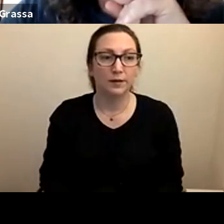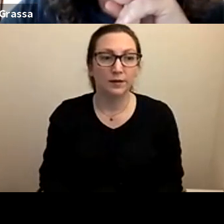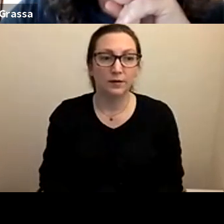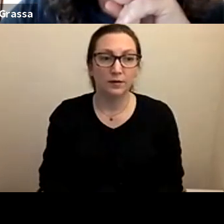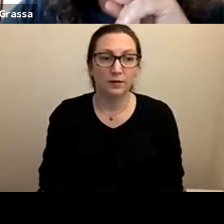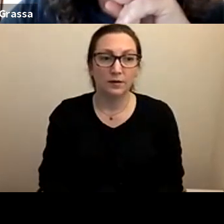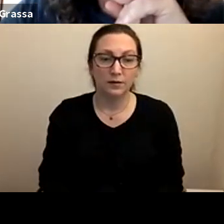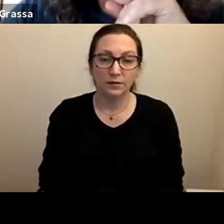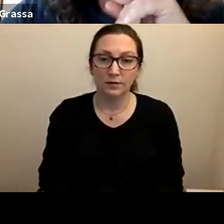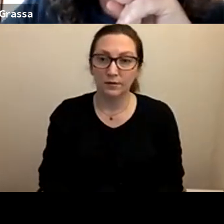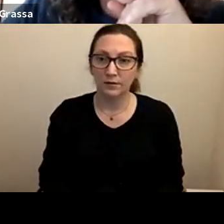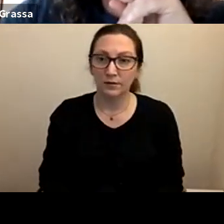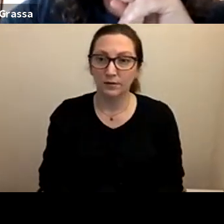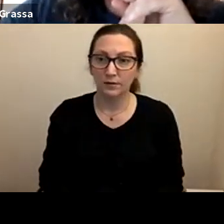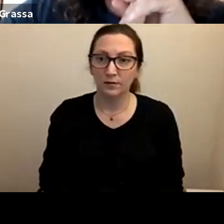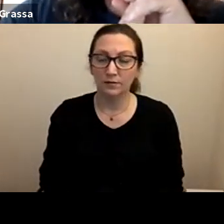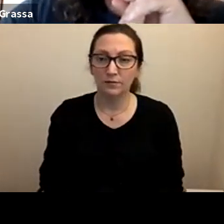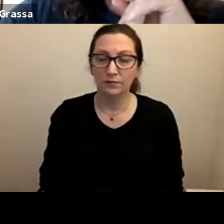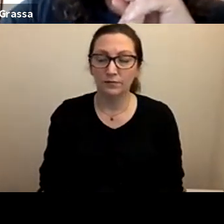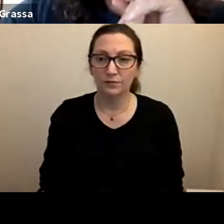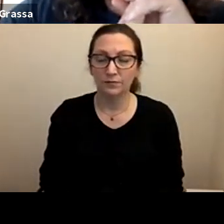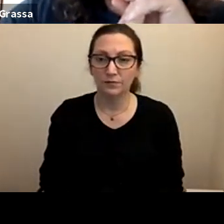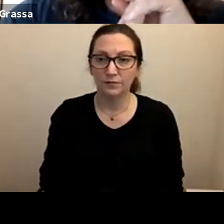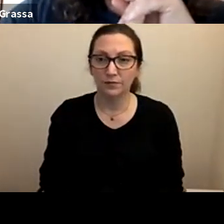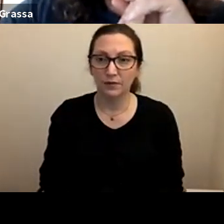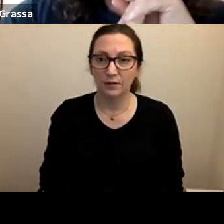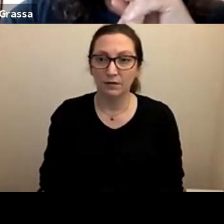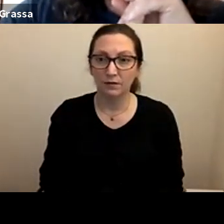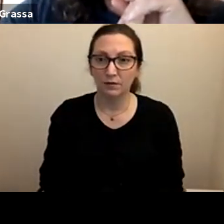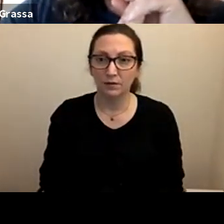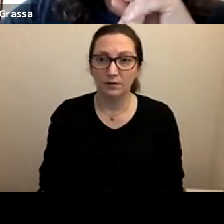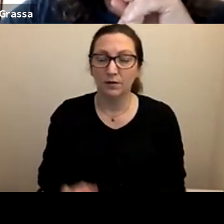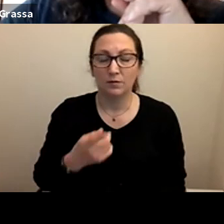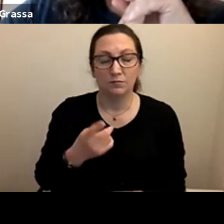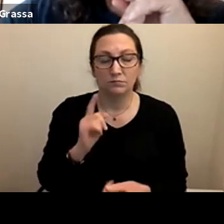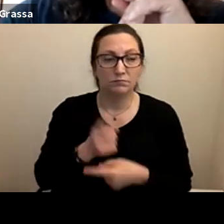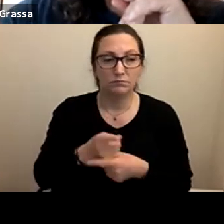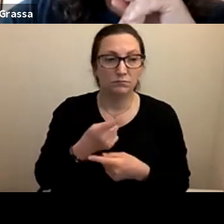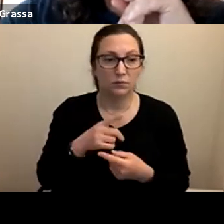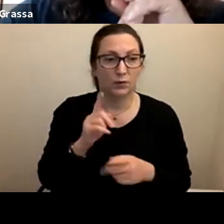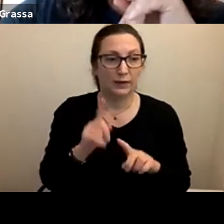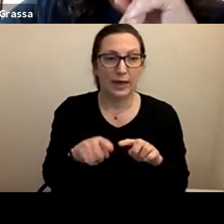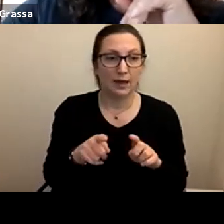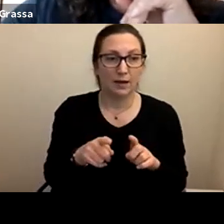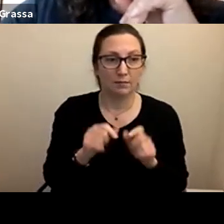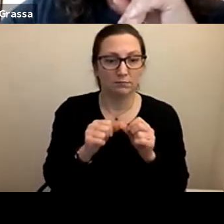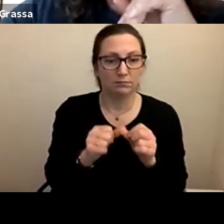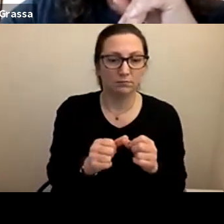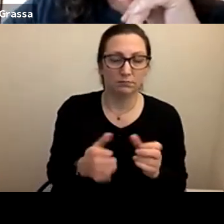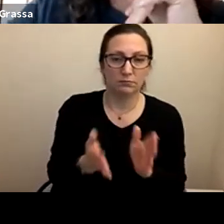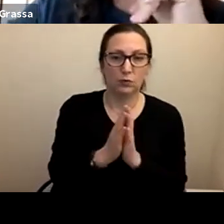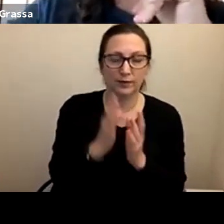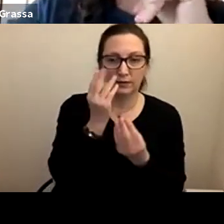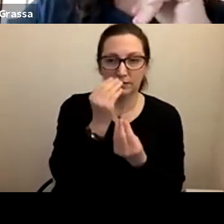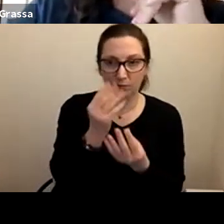I don't think we have the luxury of continuing to request information unless it